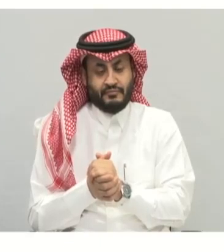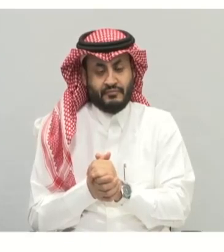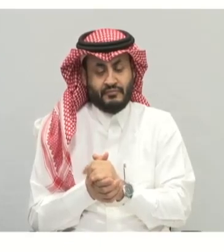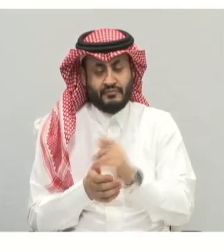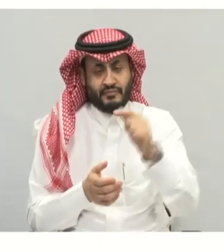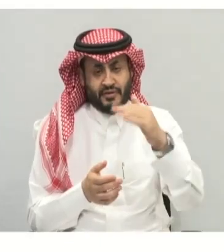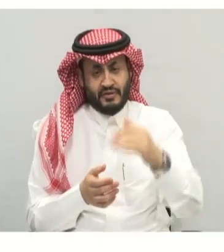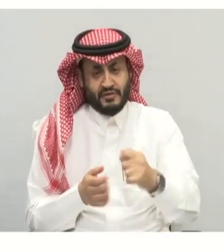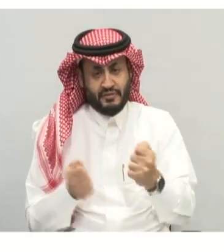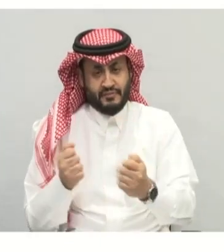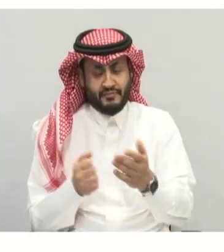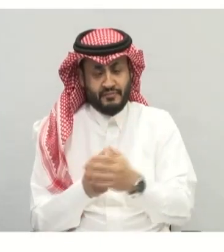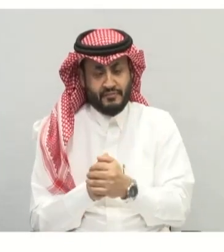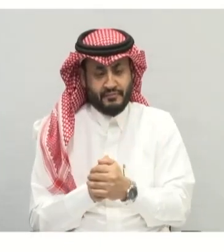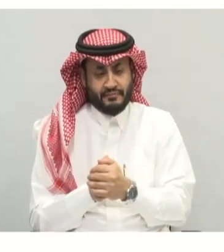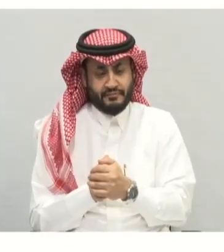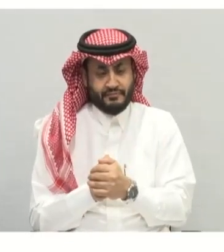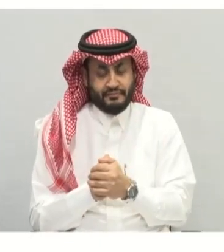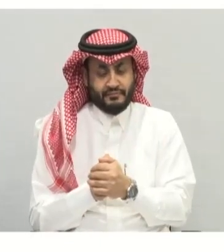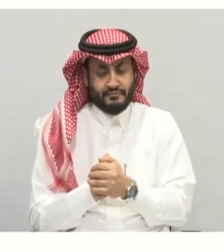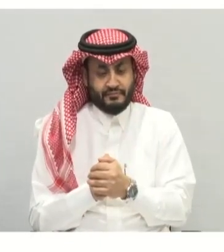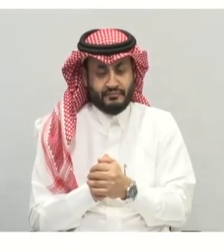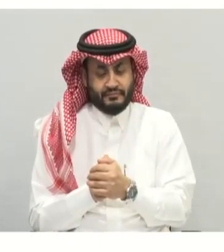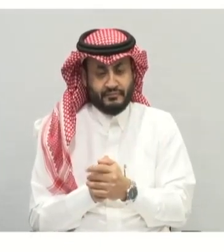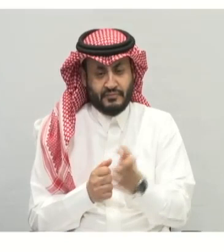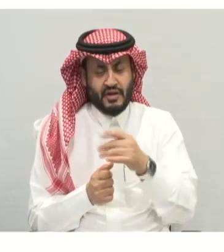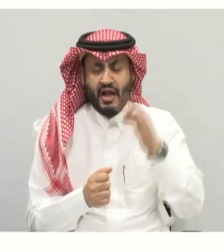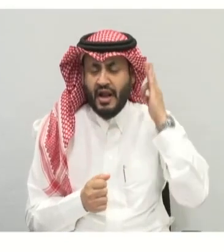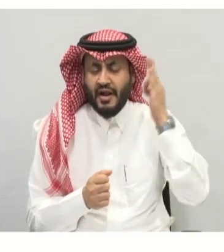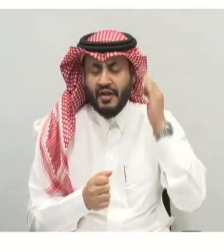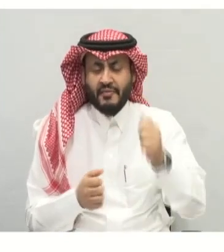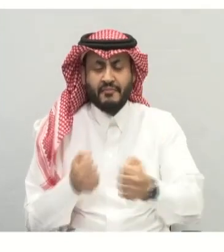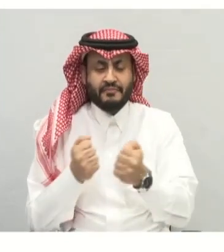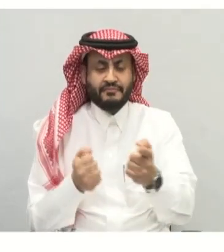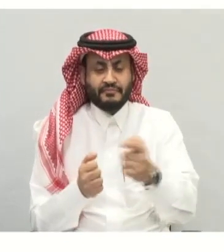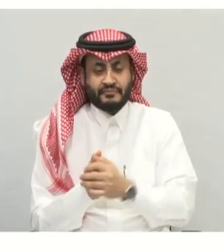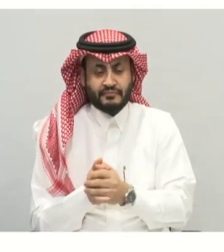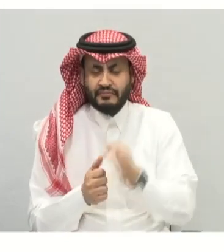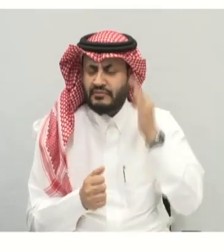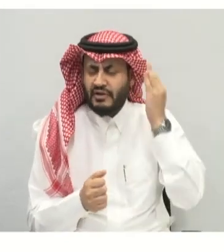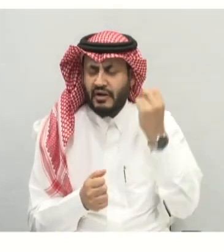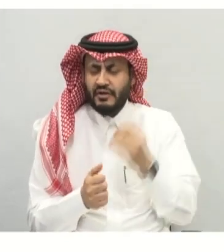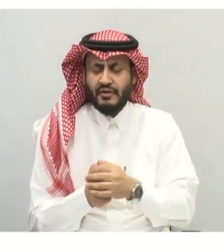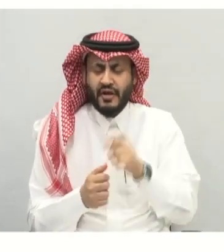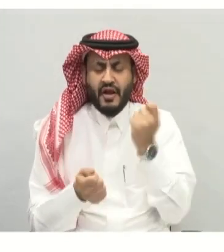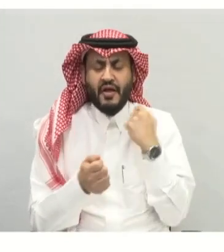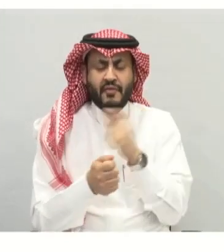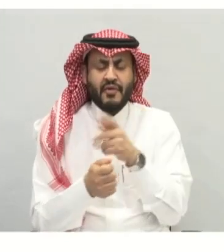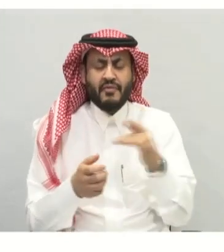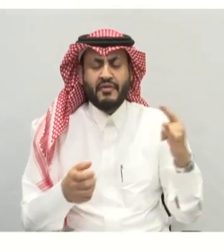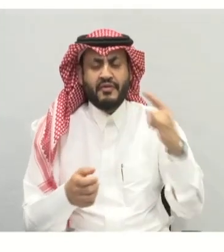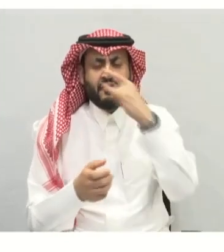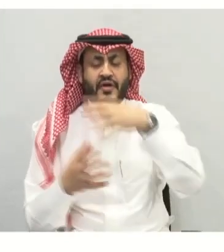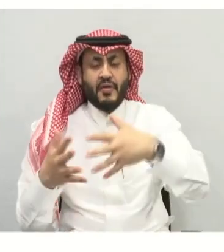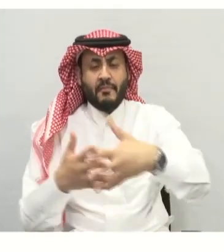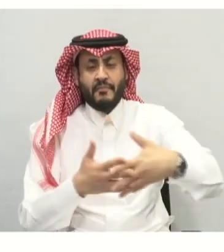following exercises after this we went to a listening exercise where I asked you to listen to advice about traveling to